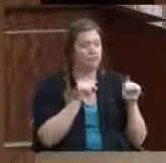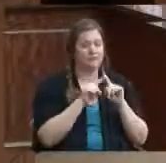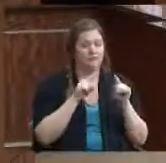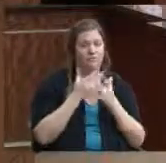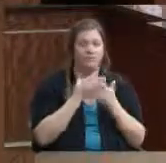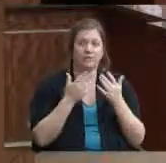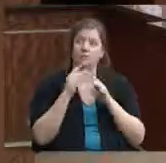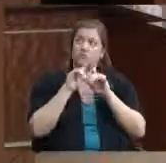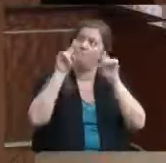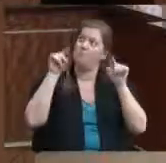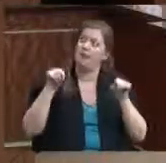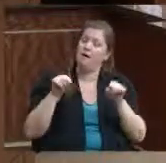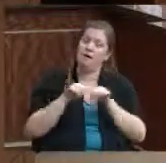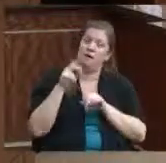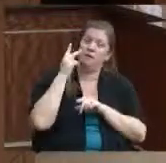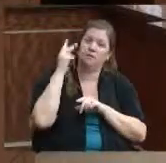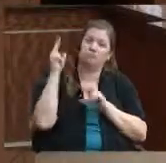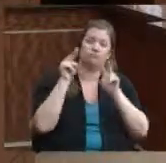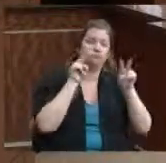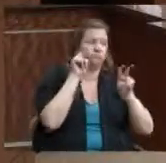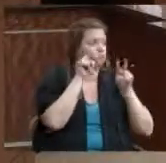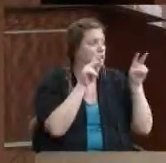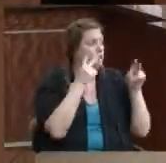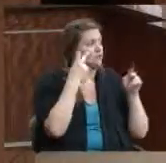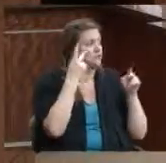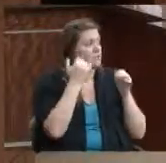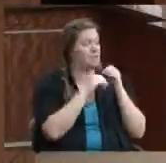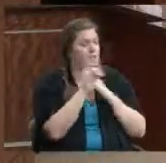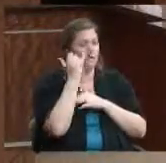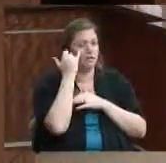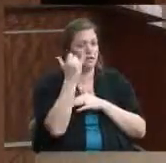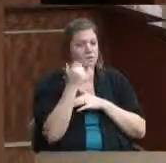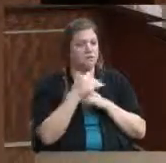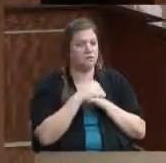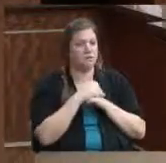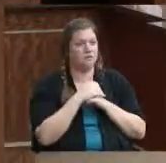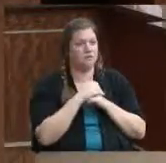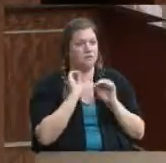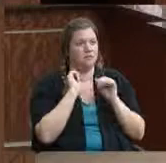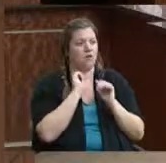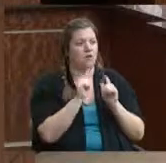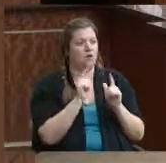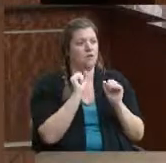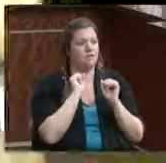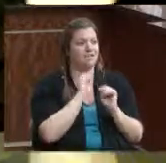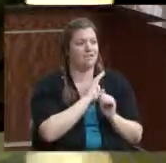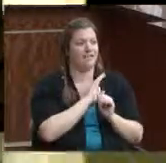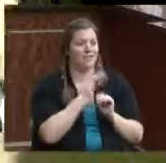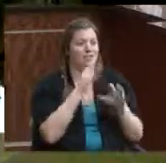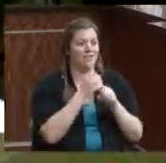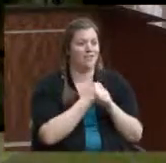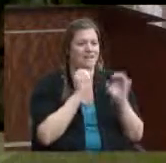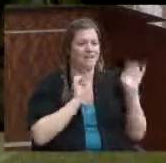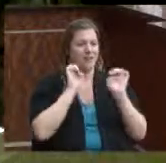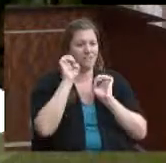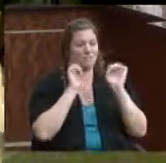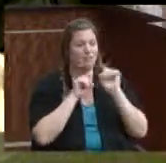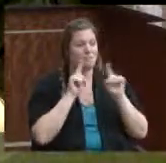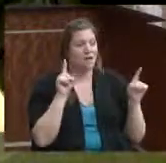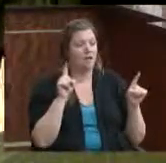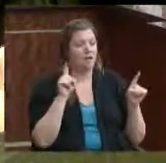on the monitors. You can see Ms. Rao for that if there's some ideas you have. And all the staff is getting their exercise coming back and forth.